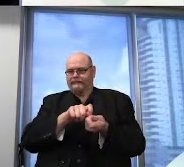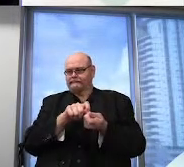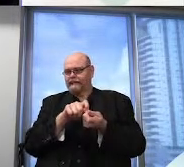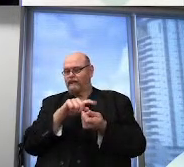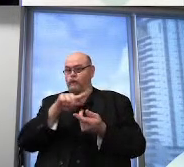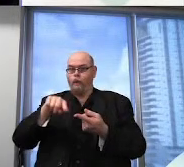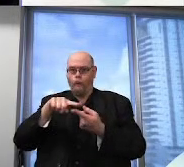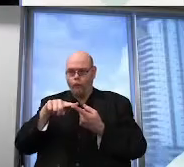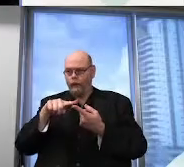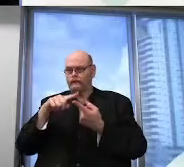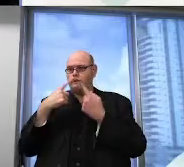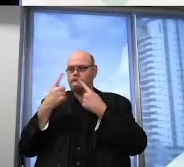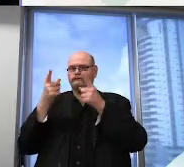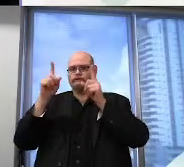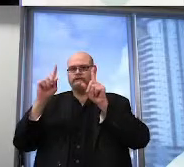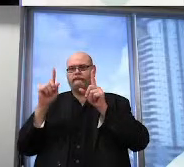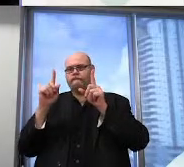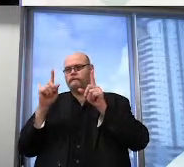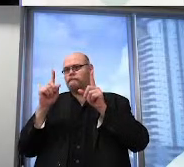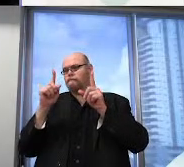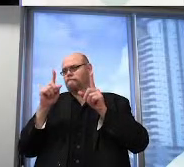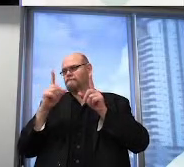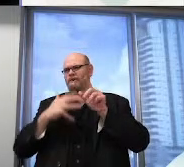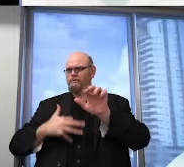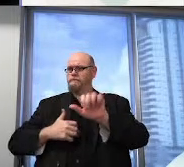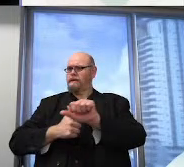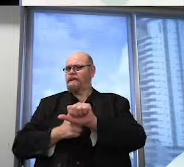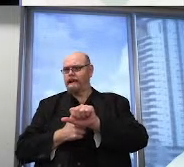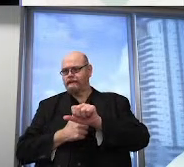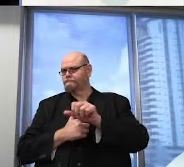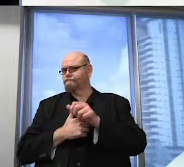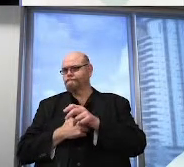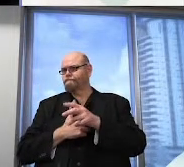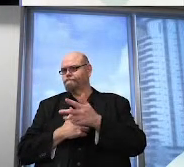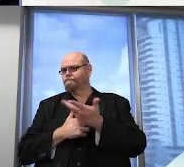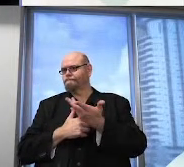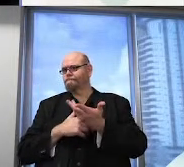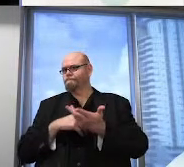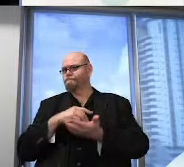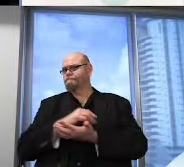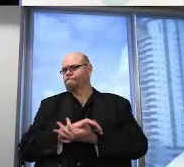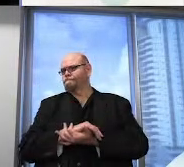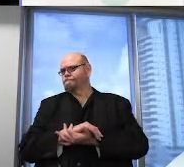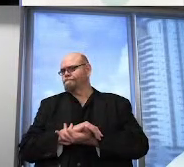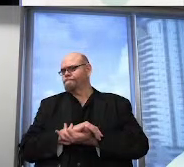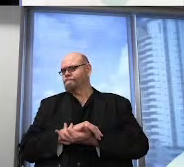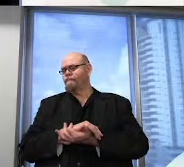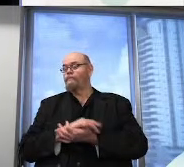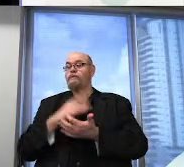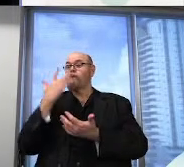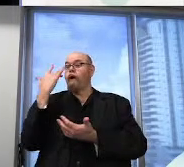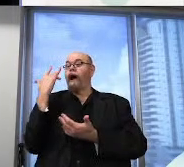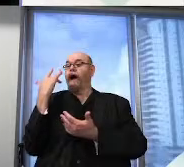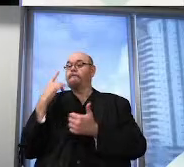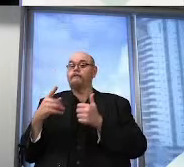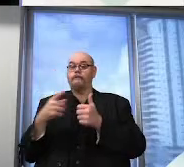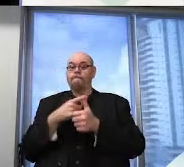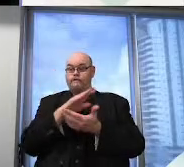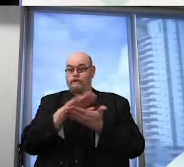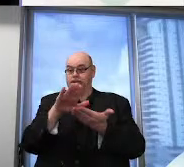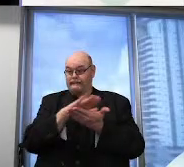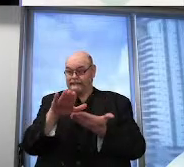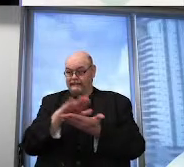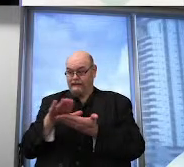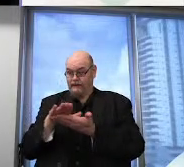pin on when have you achieved remediated state. And the reason for that is that you do the initial full clearing